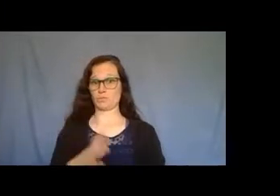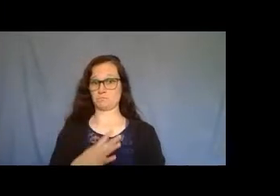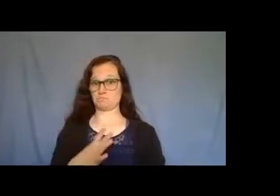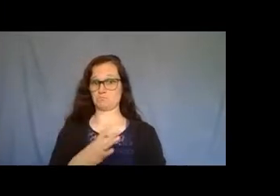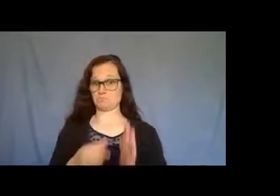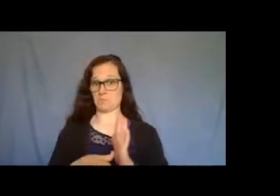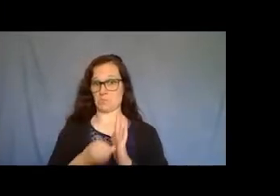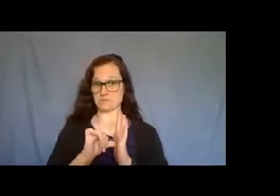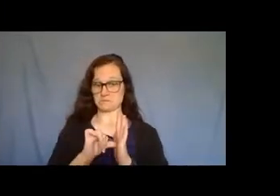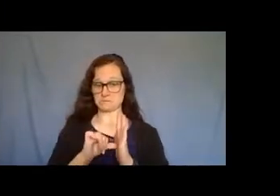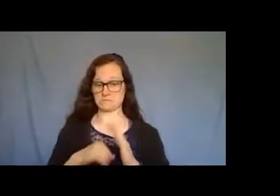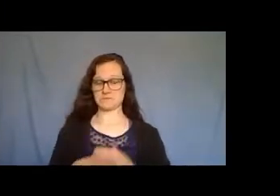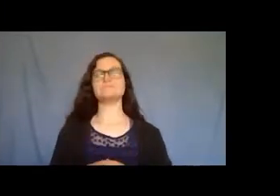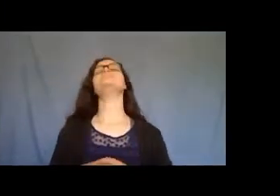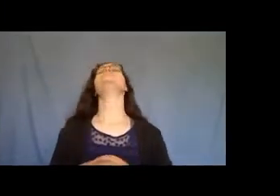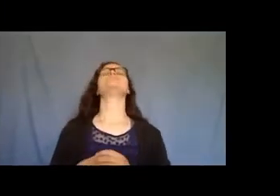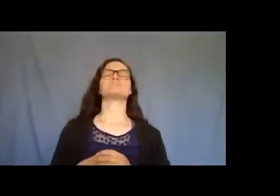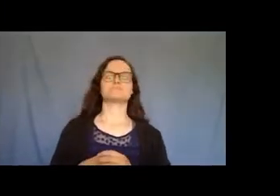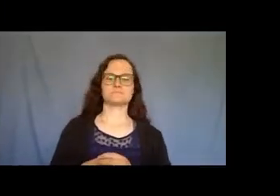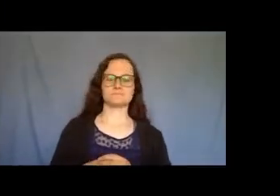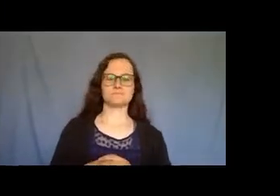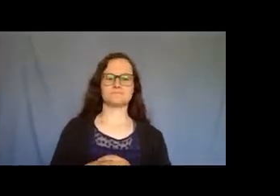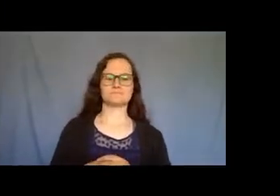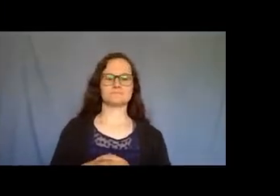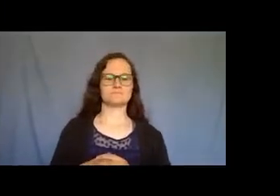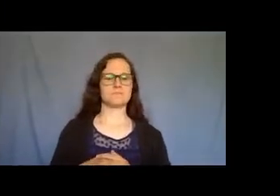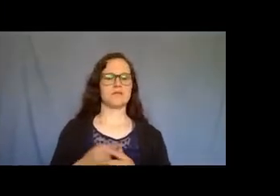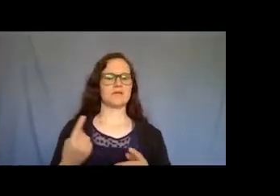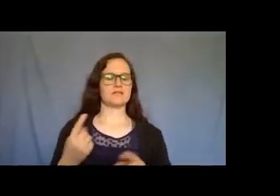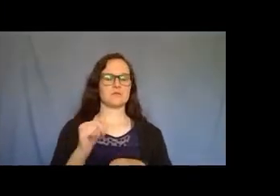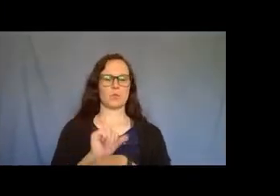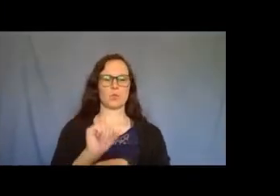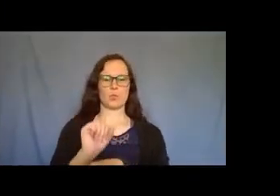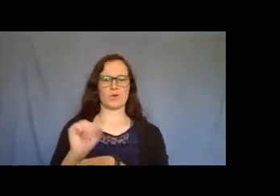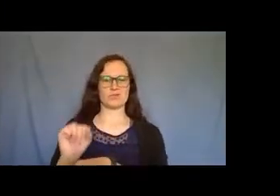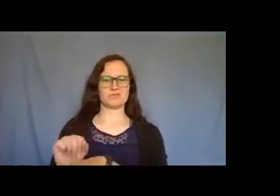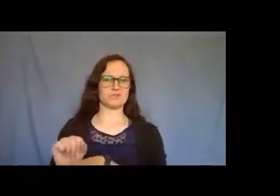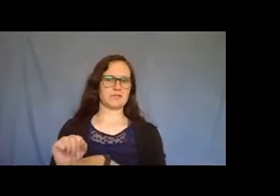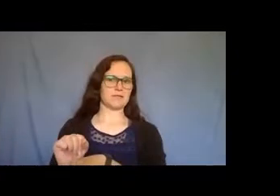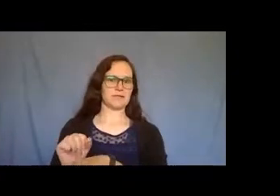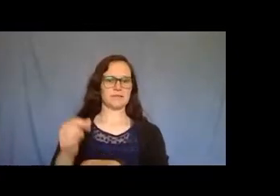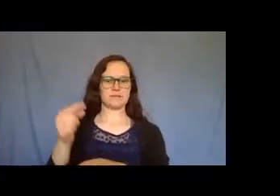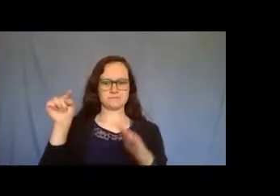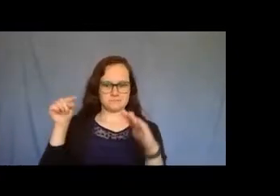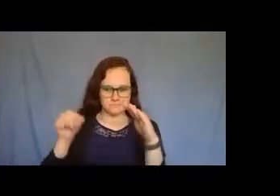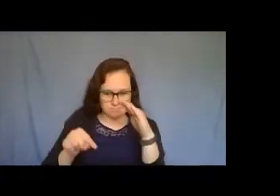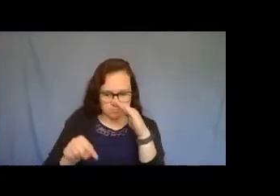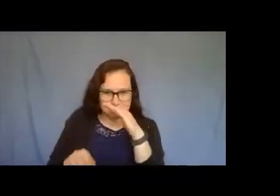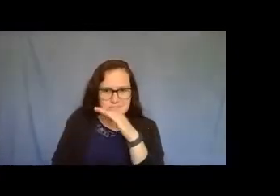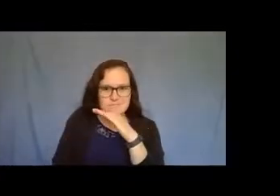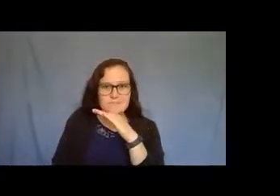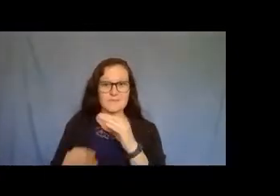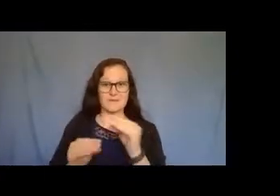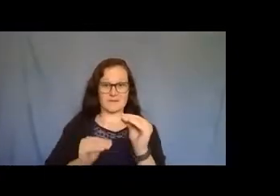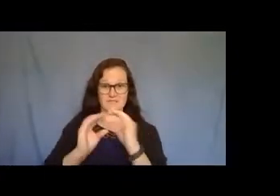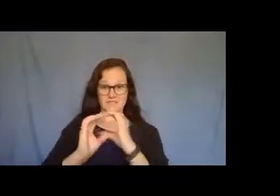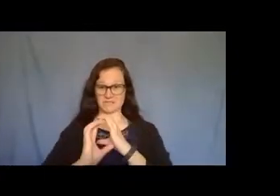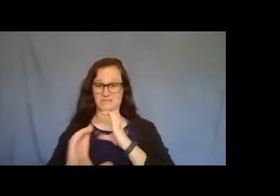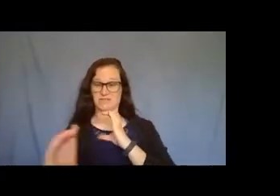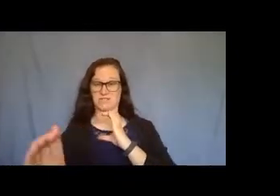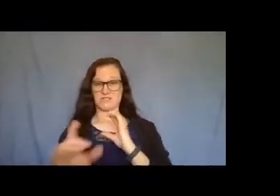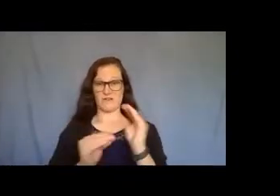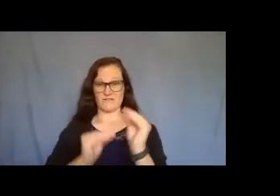of Environmental Protection and has at various times worked on underground storage tank remediation projects,